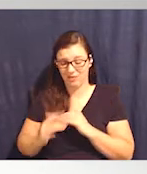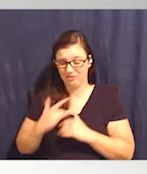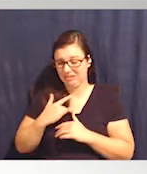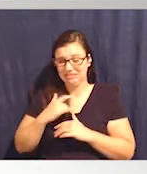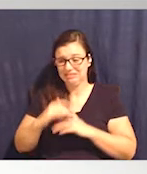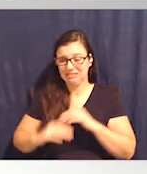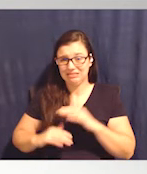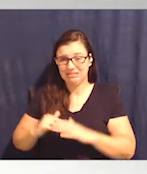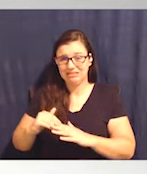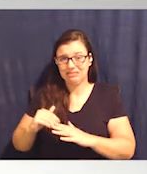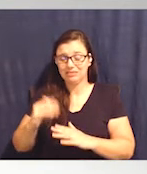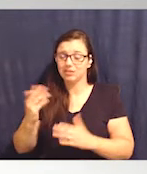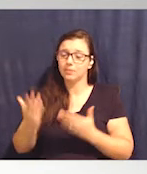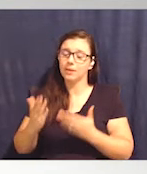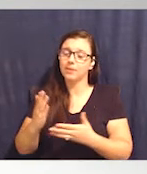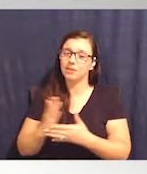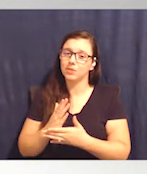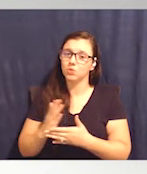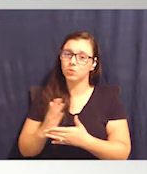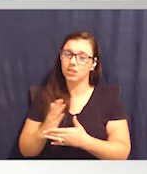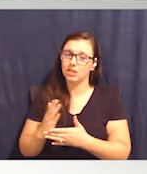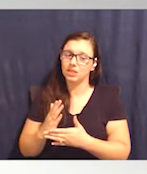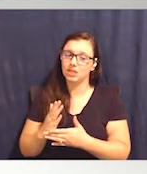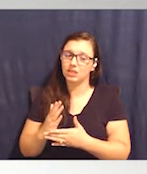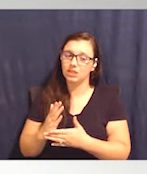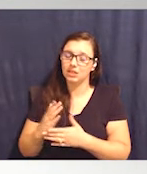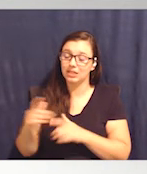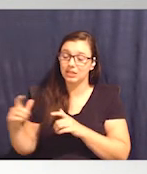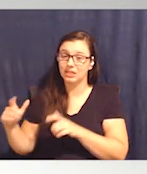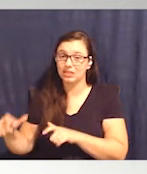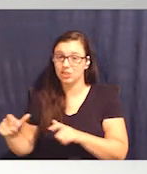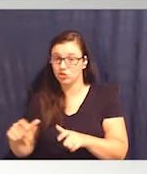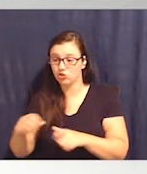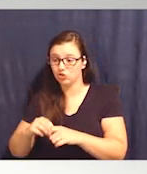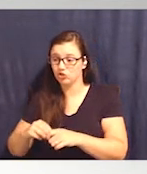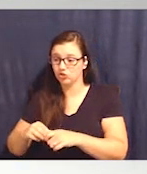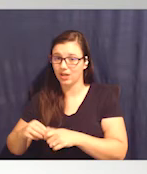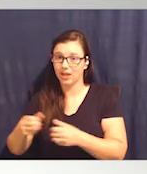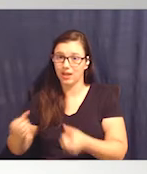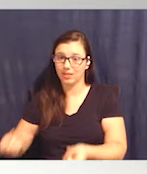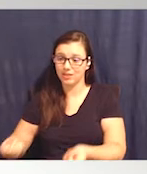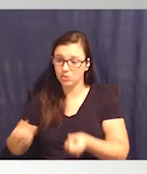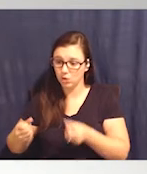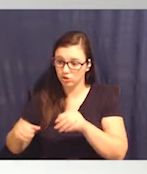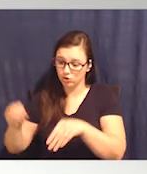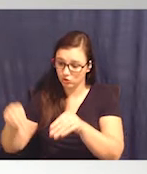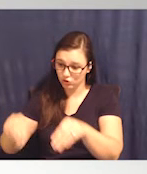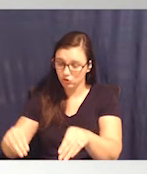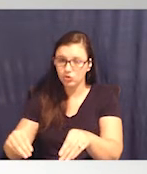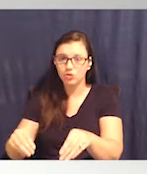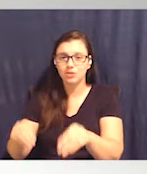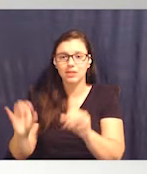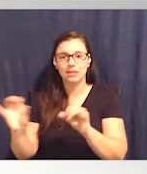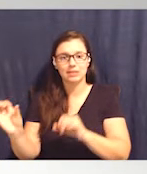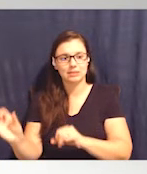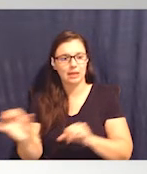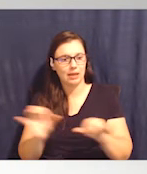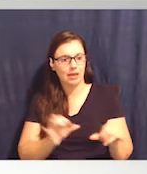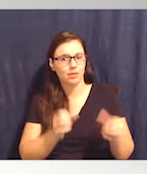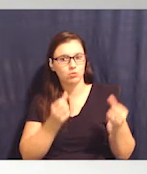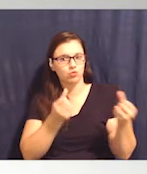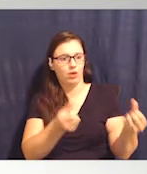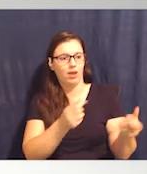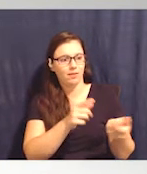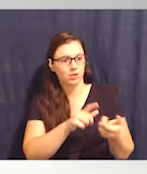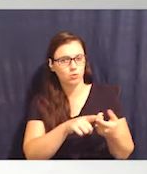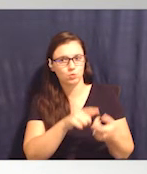between putting the dishes in the dishwasher. You have the same level of uncomfortableness when they're driving to the store to get bread.